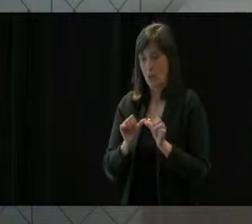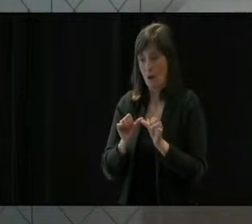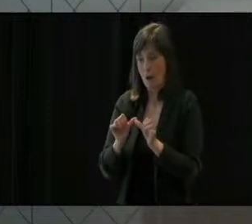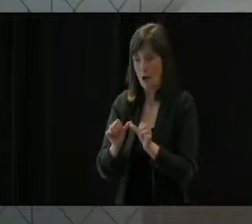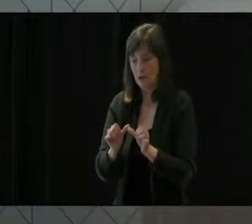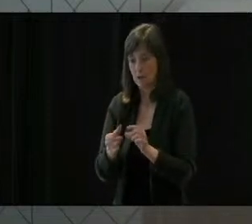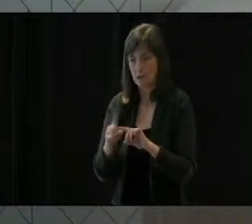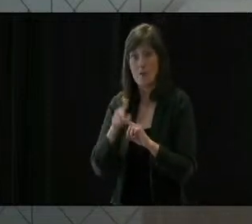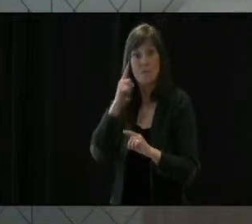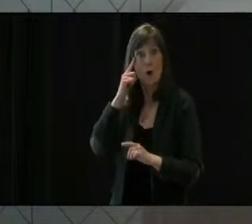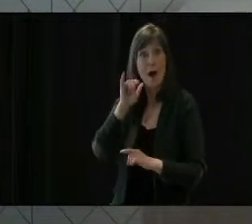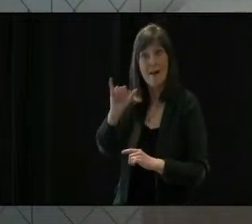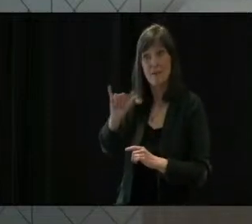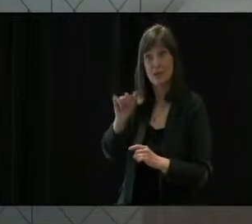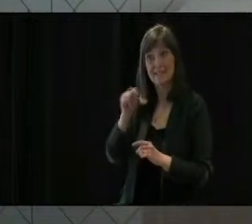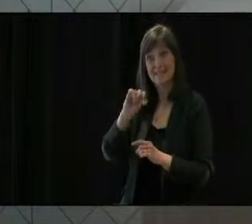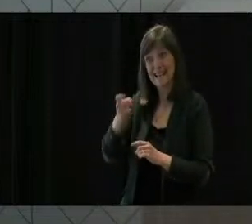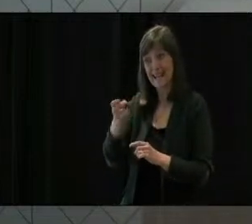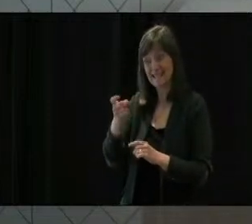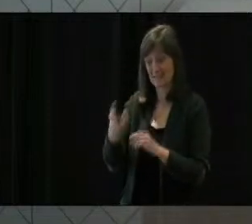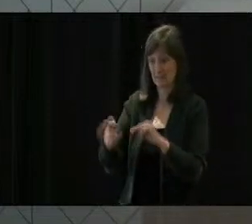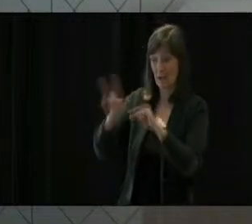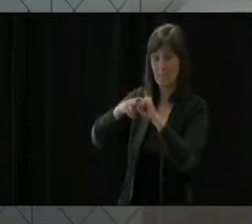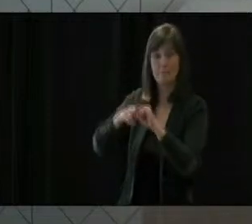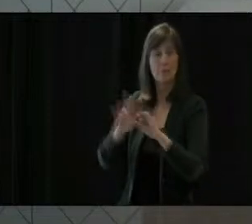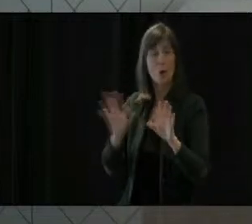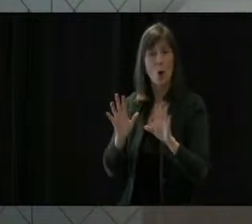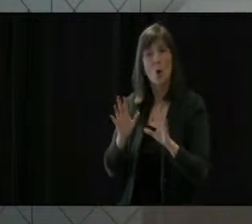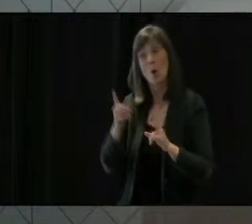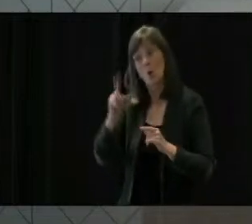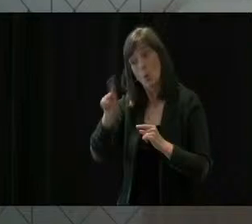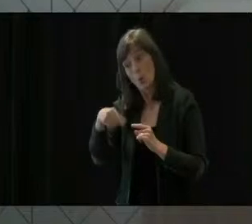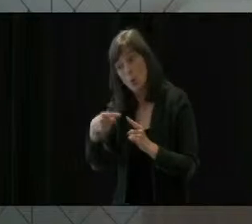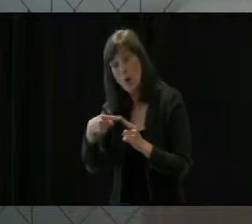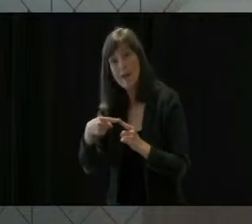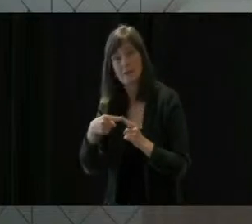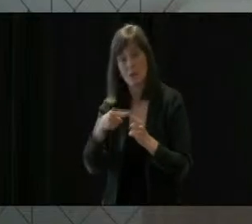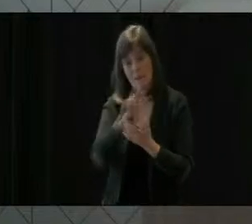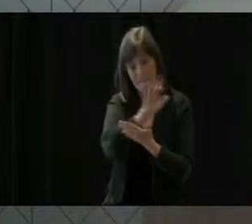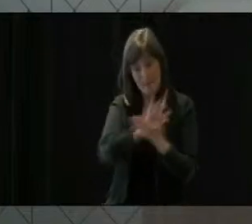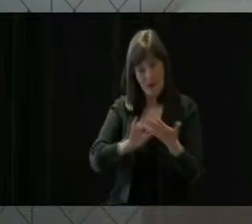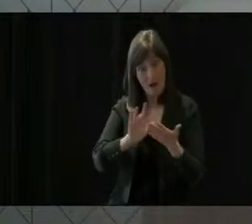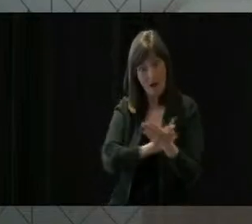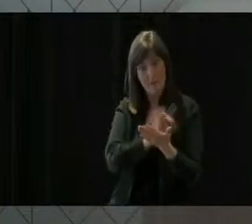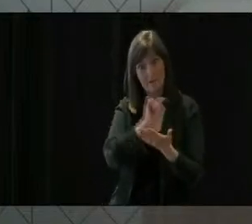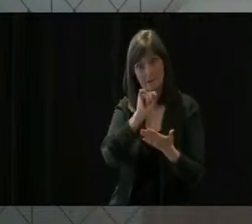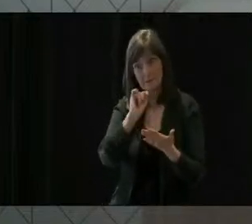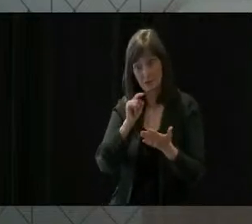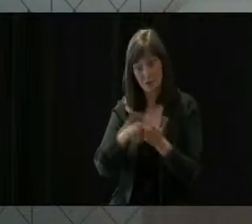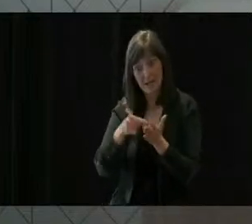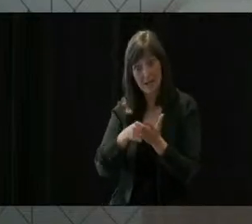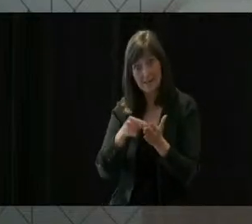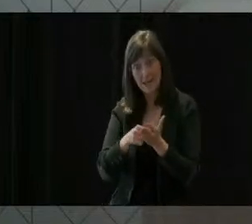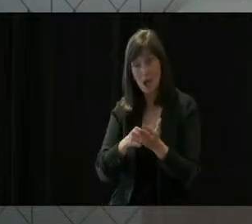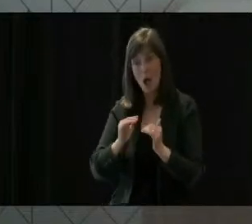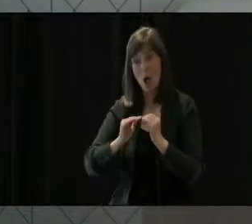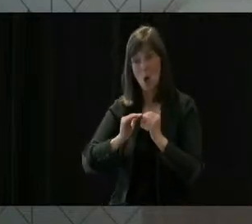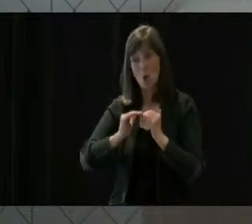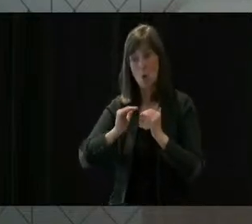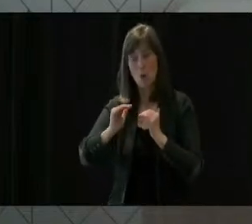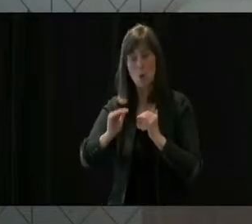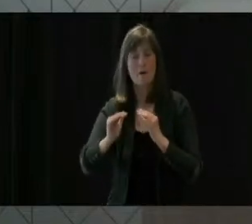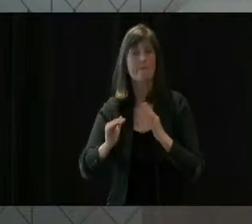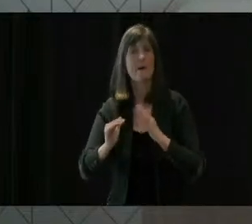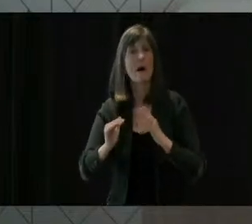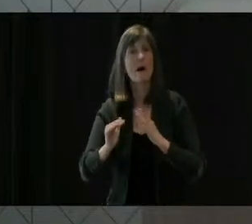It's not forever. You know, when we get ourselves in a more stable footing, well, now we